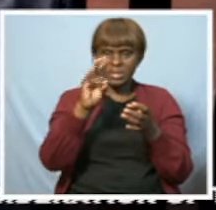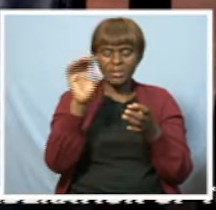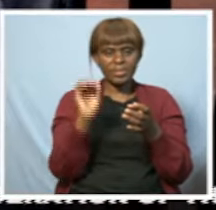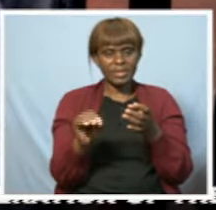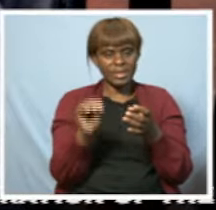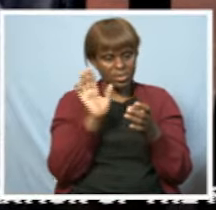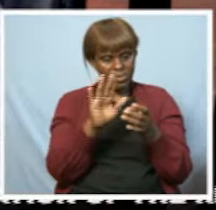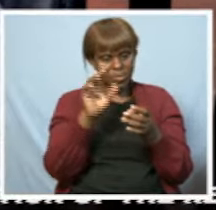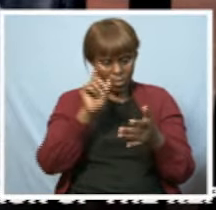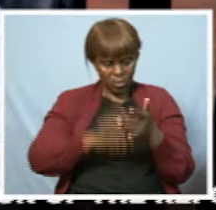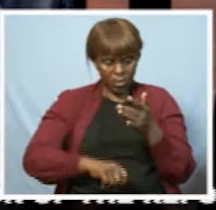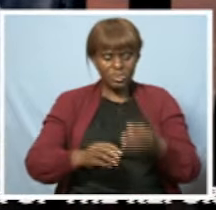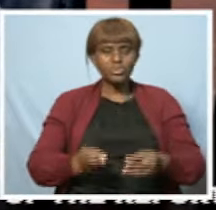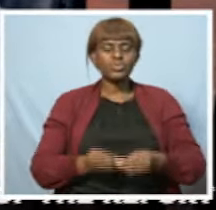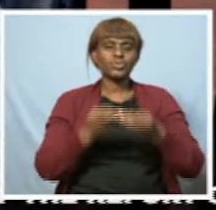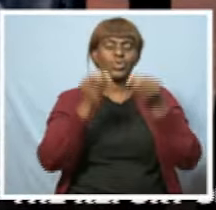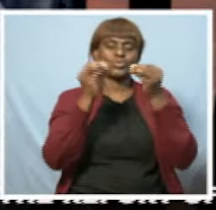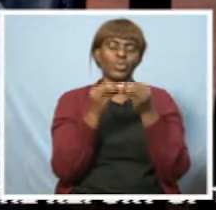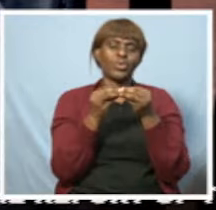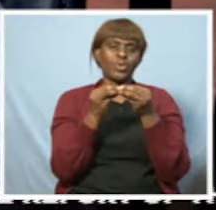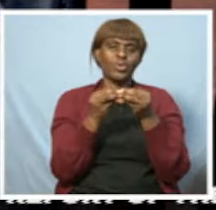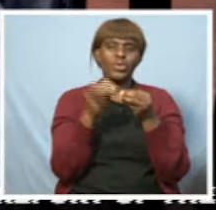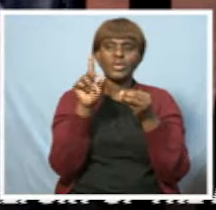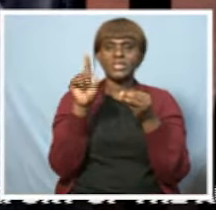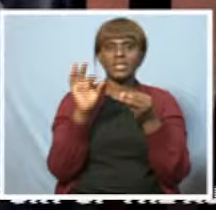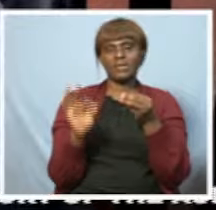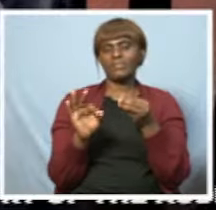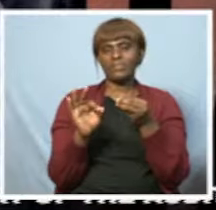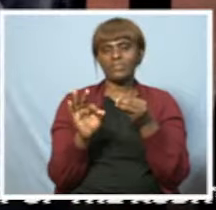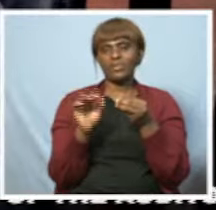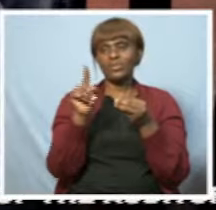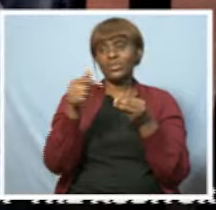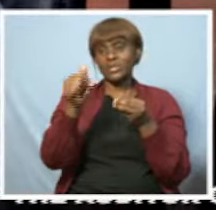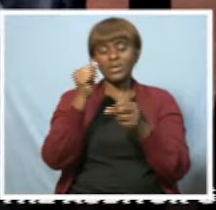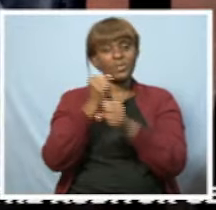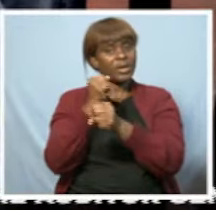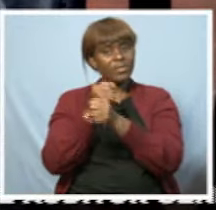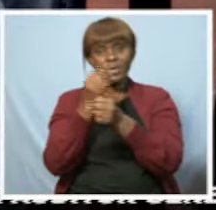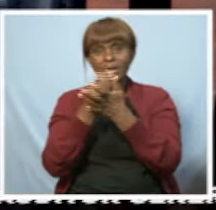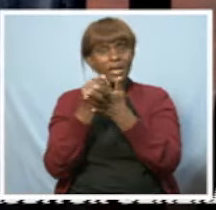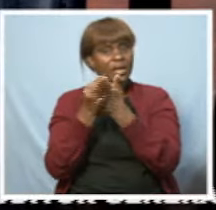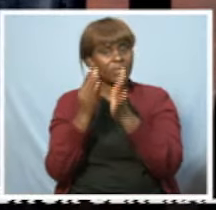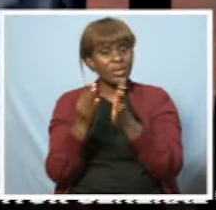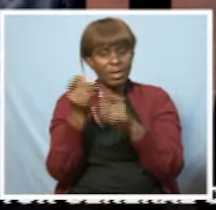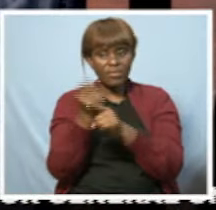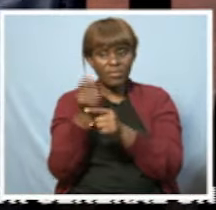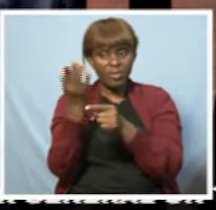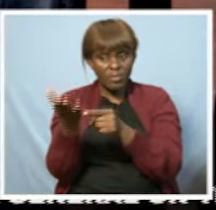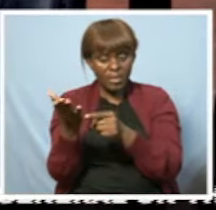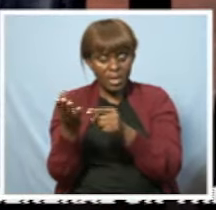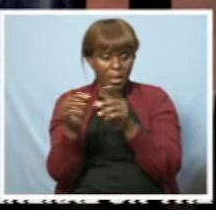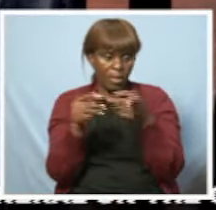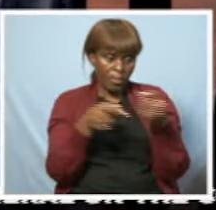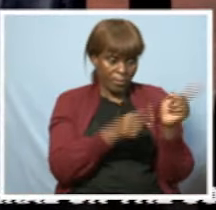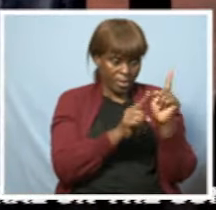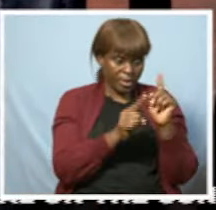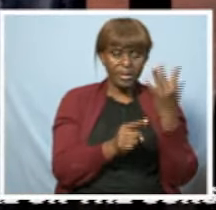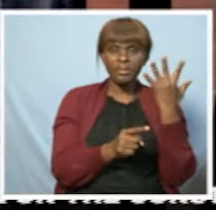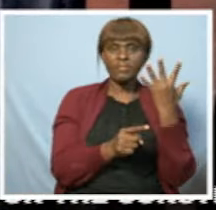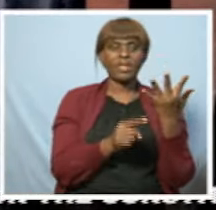97.7% of the total cost. DF, you're an accountant. Yes. From there, you get the